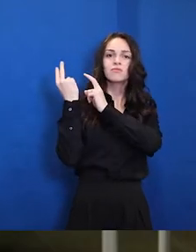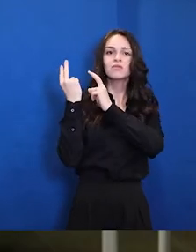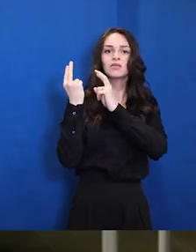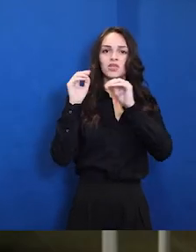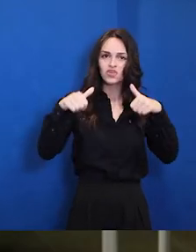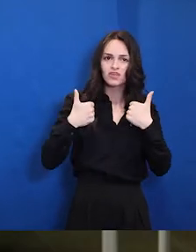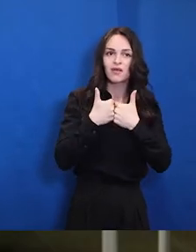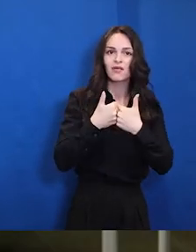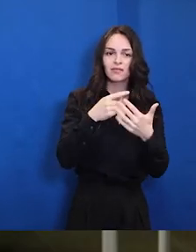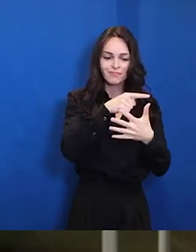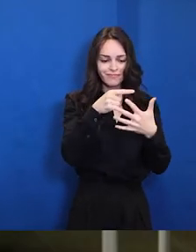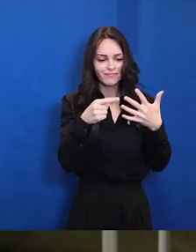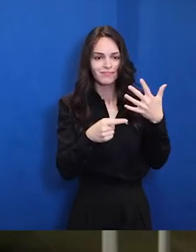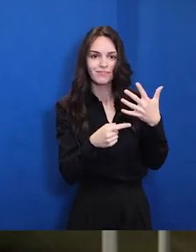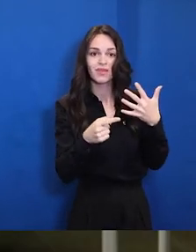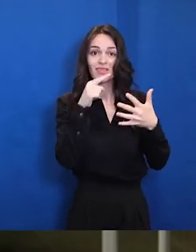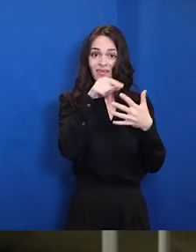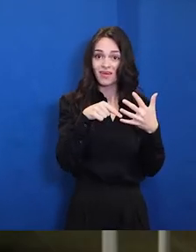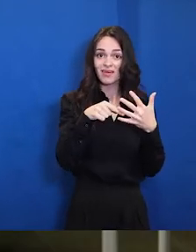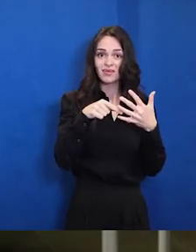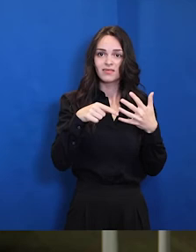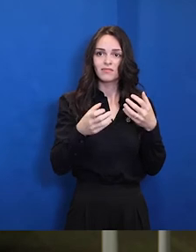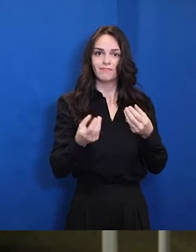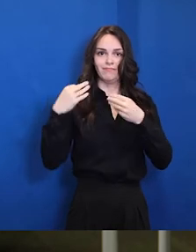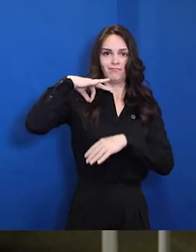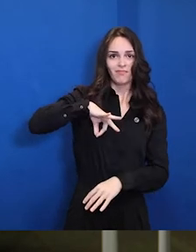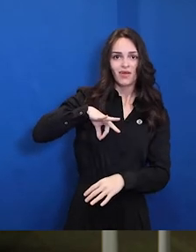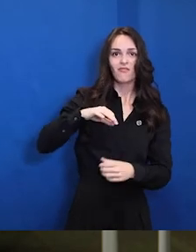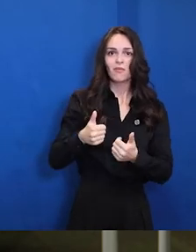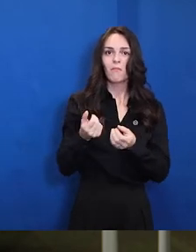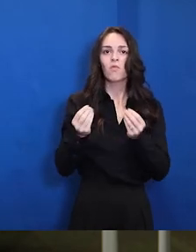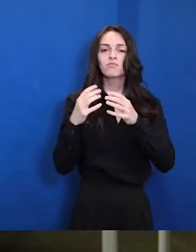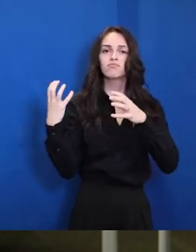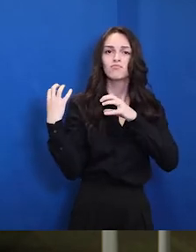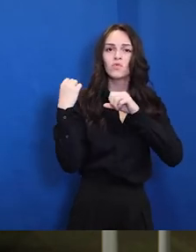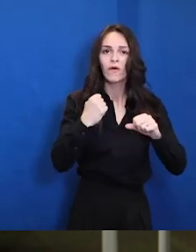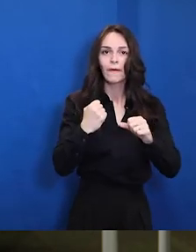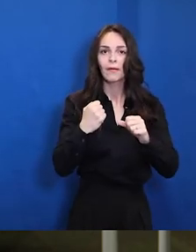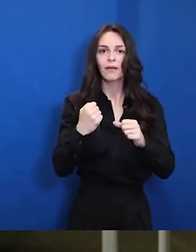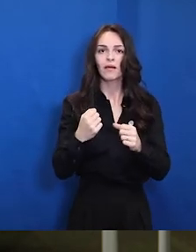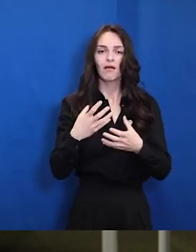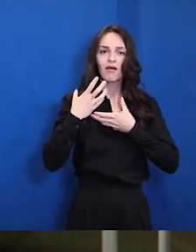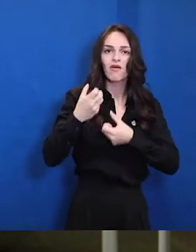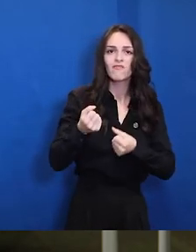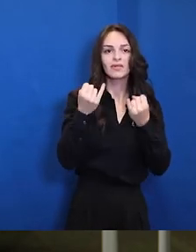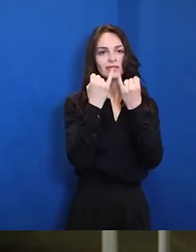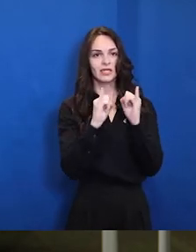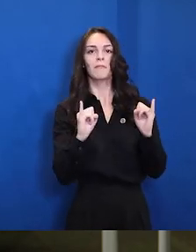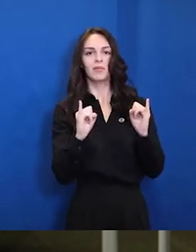and reflect, the challenges we faced indeed help us become stronger, more